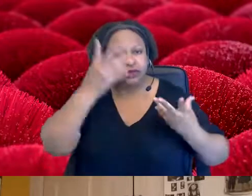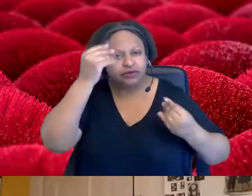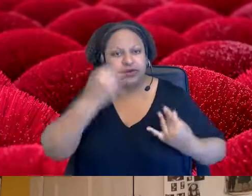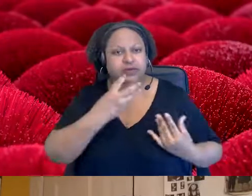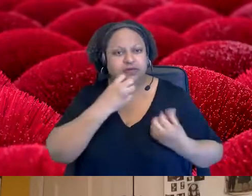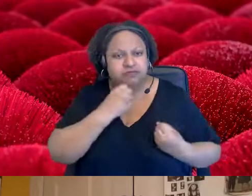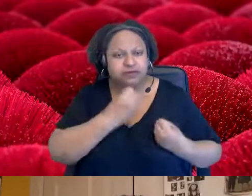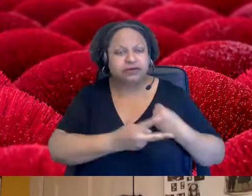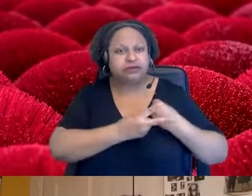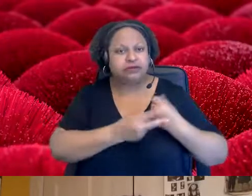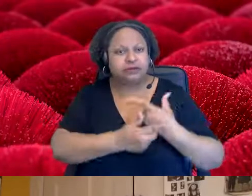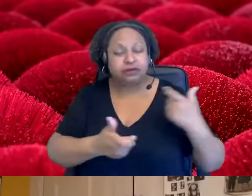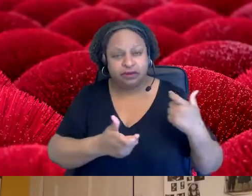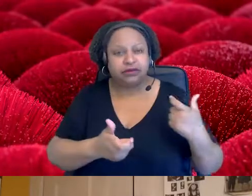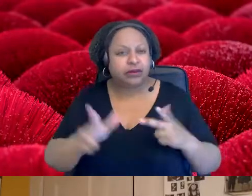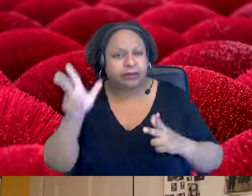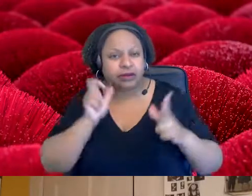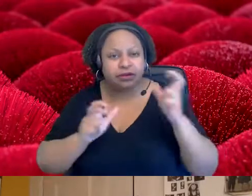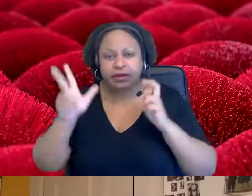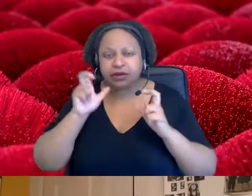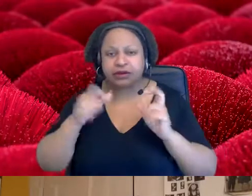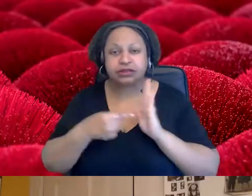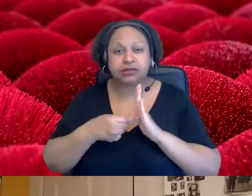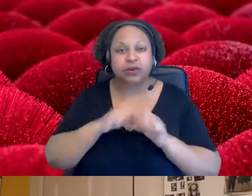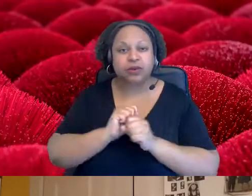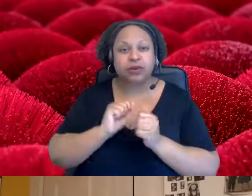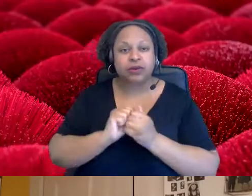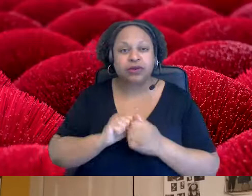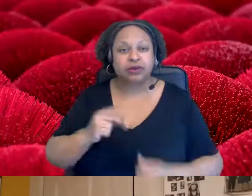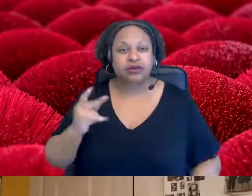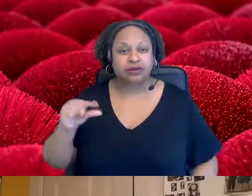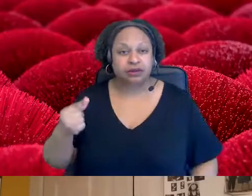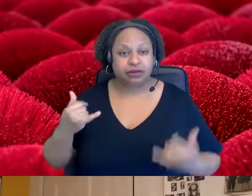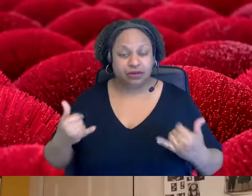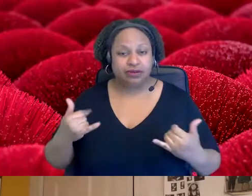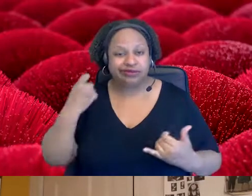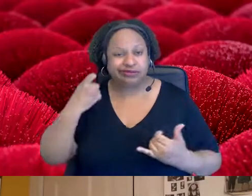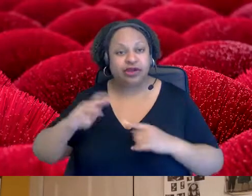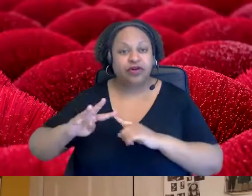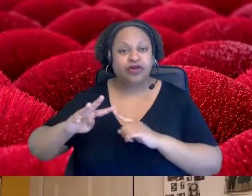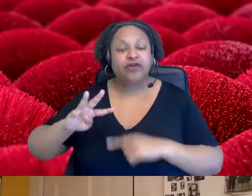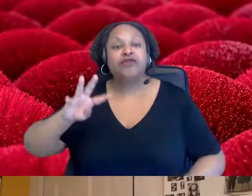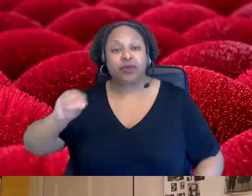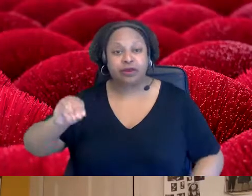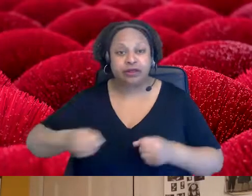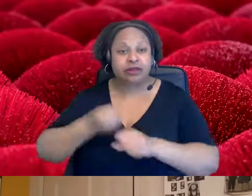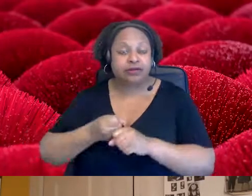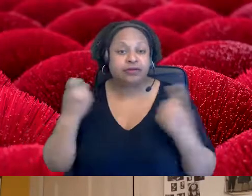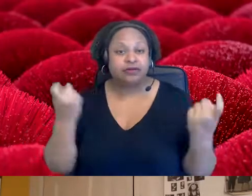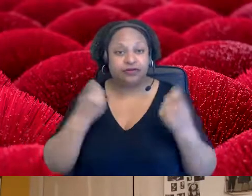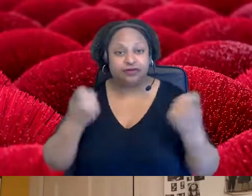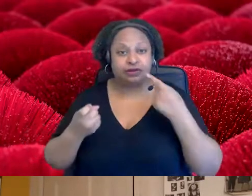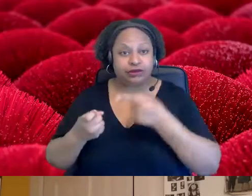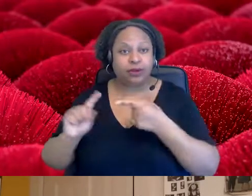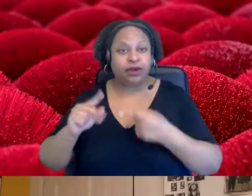people who are, you know, working with CAG right now, and they just had their 40th and